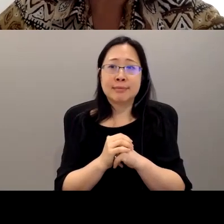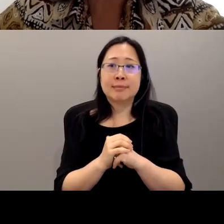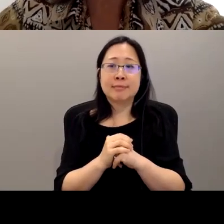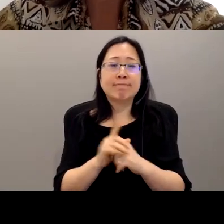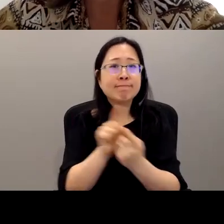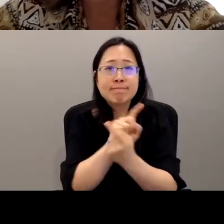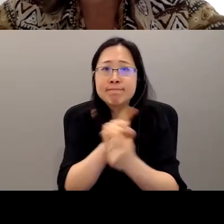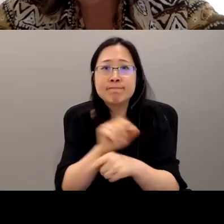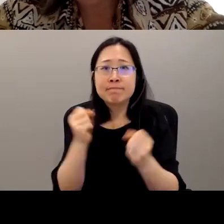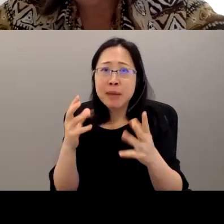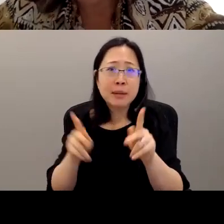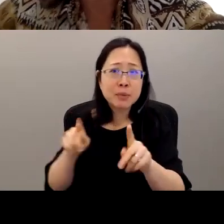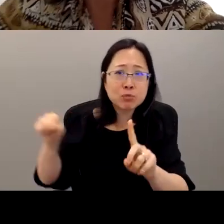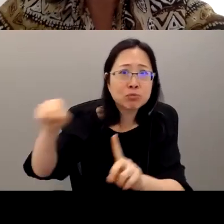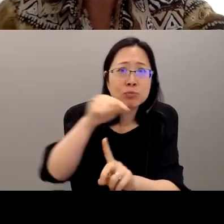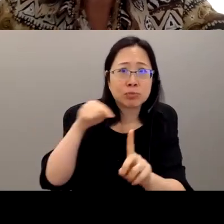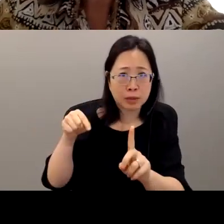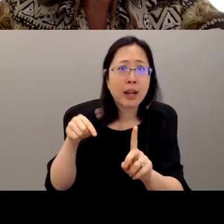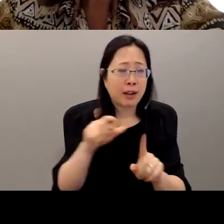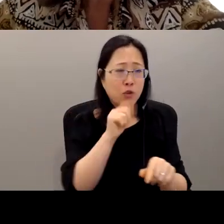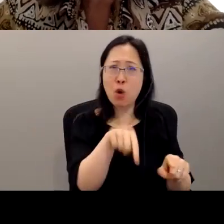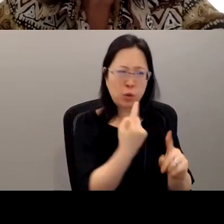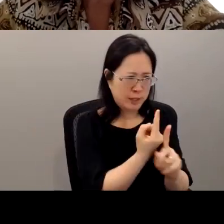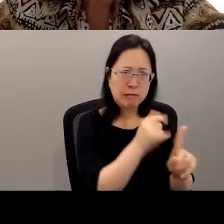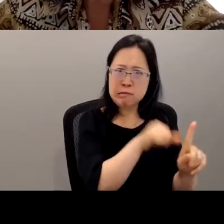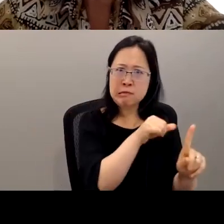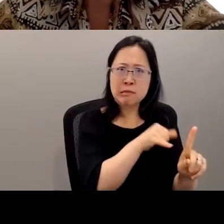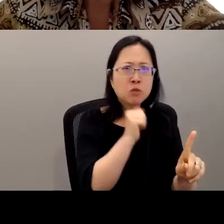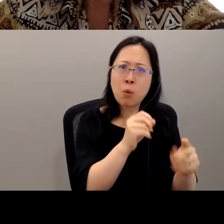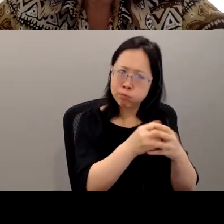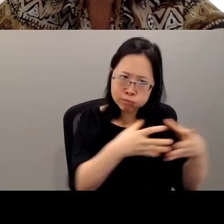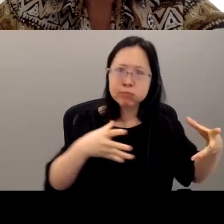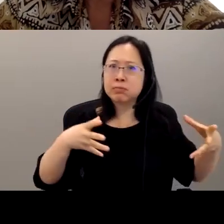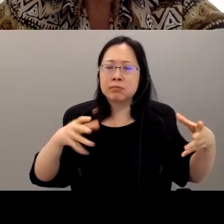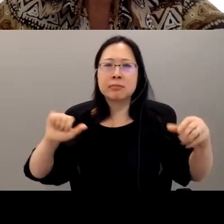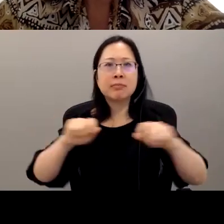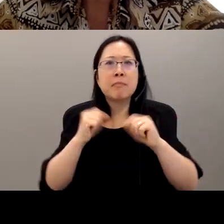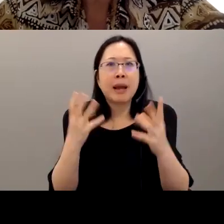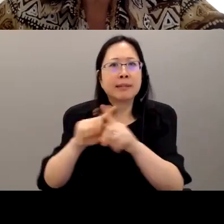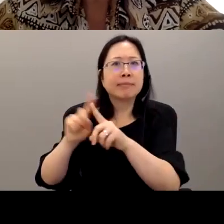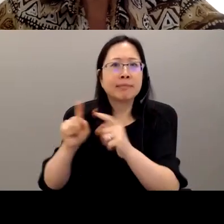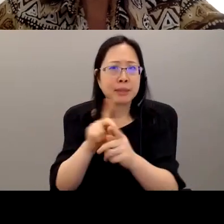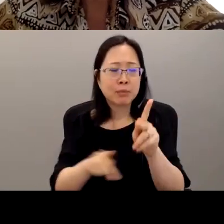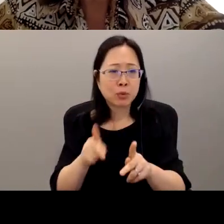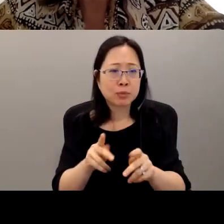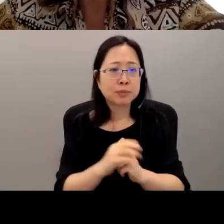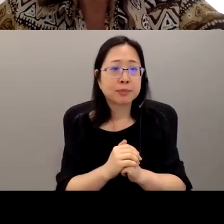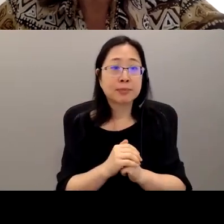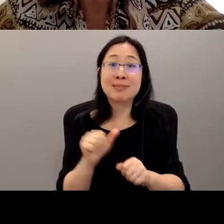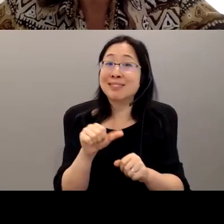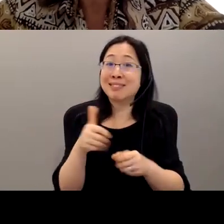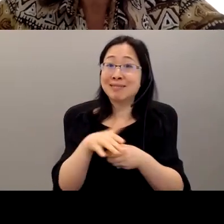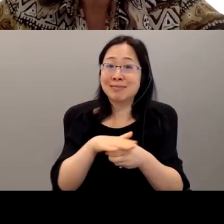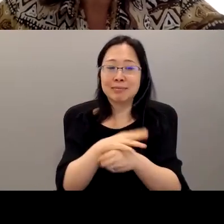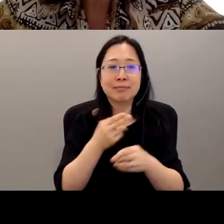that they already are involved in. So another group that we have is the informational